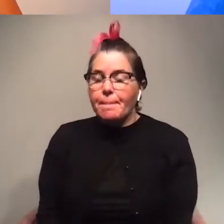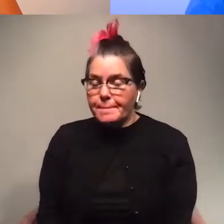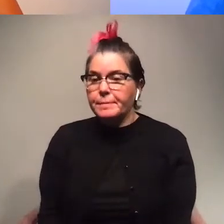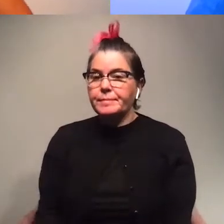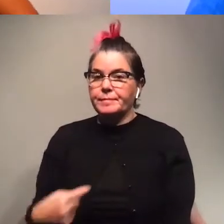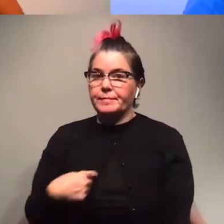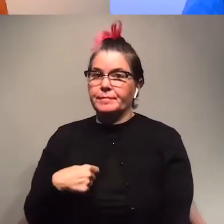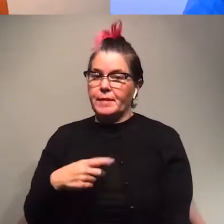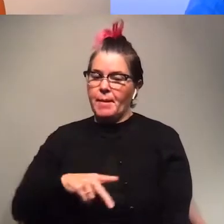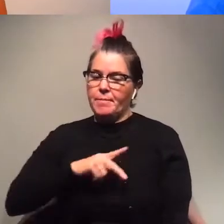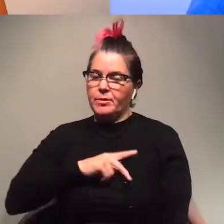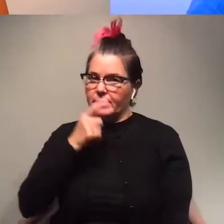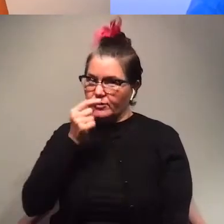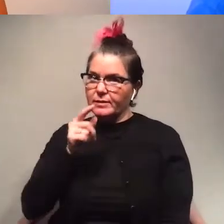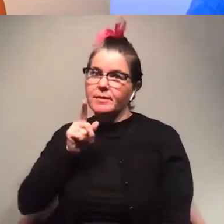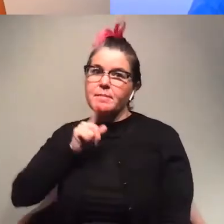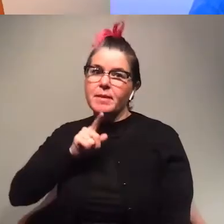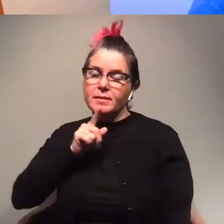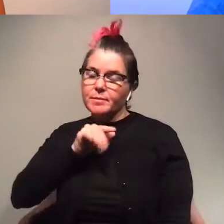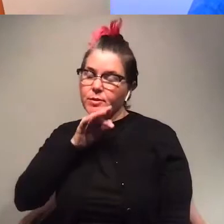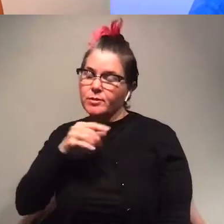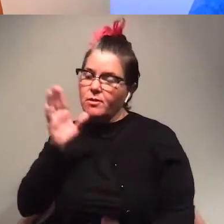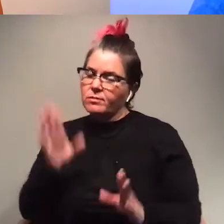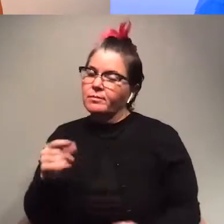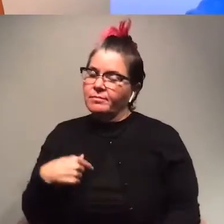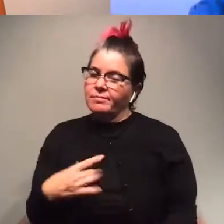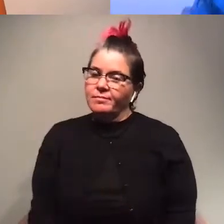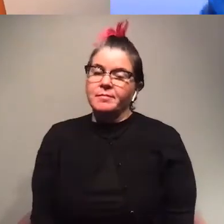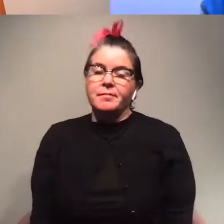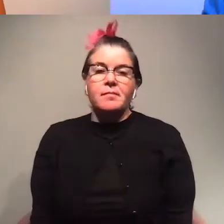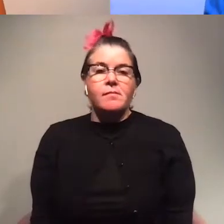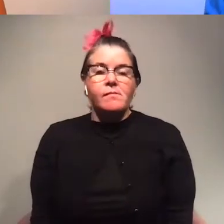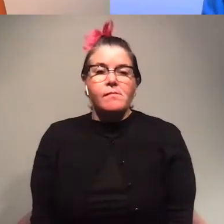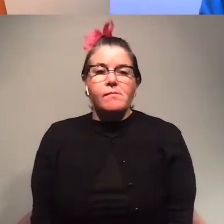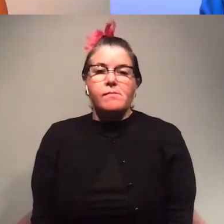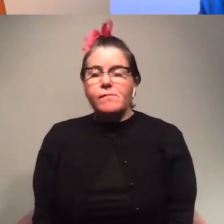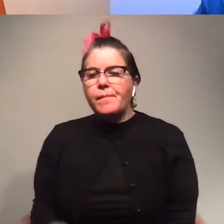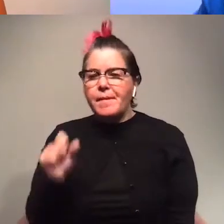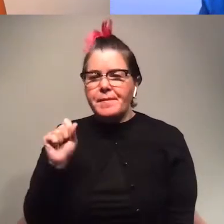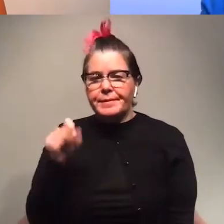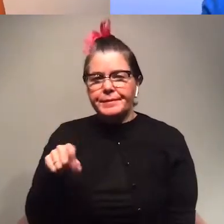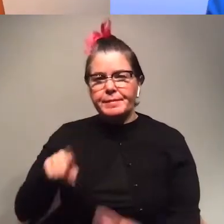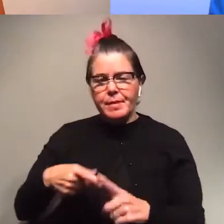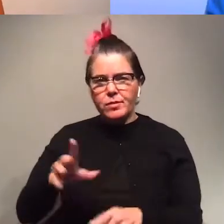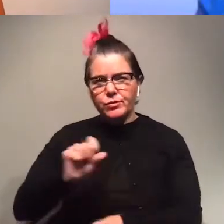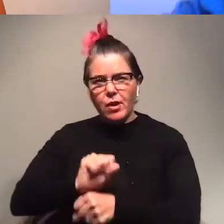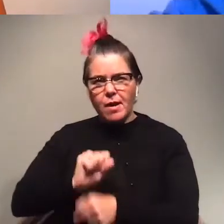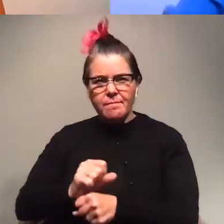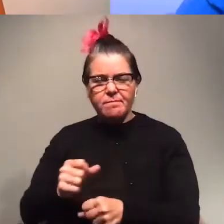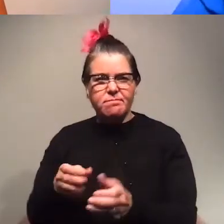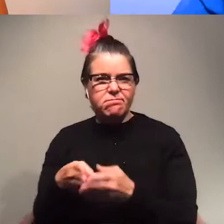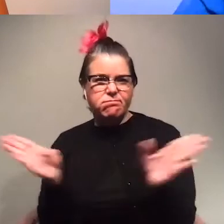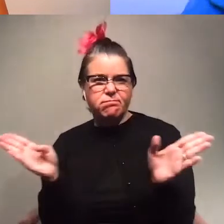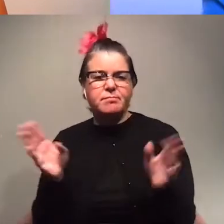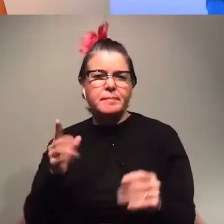personal interest in plastic pollution, I think that's awesome. And then, so kind of asking about your job in general. So some people